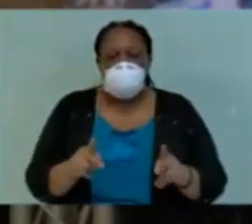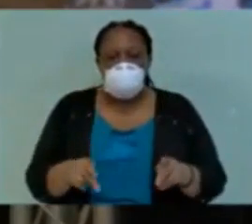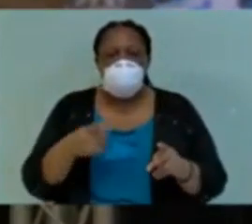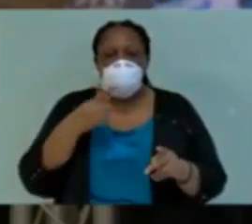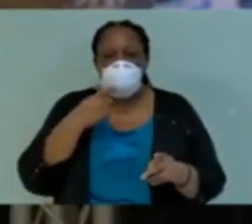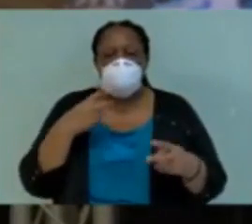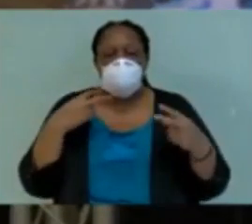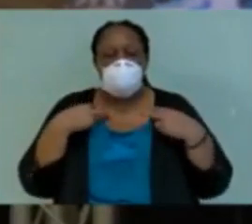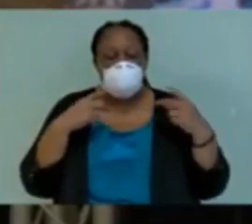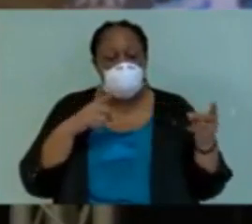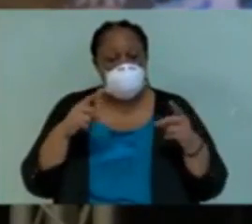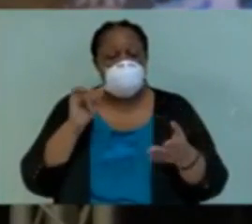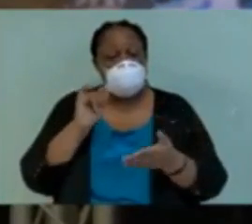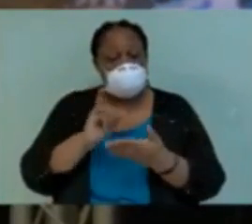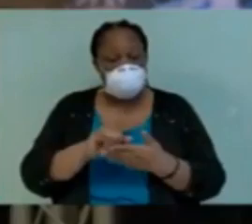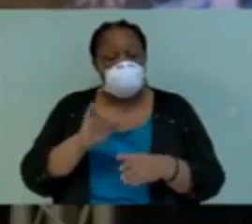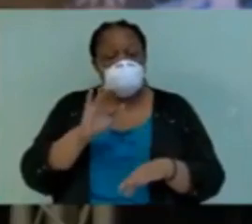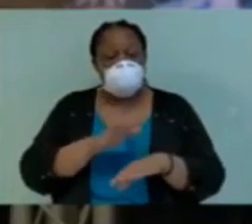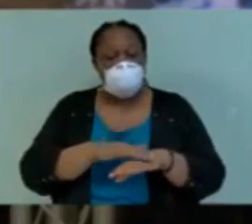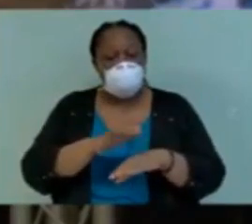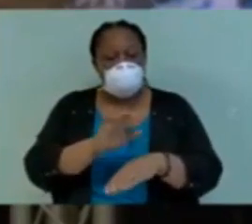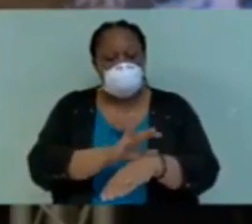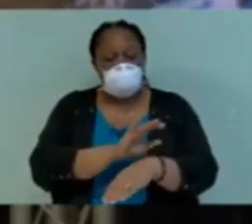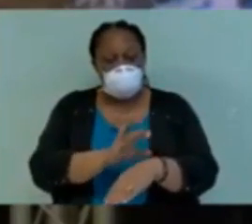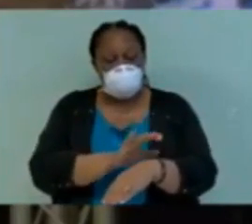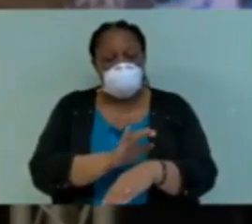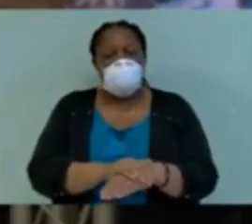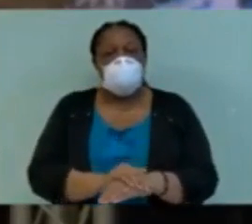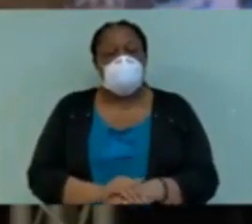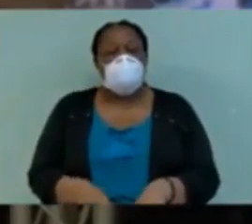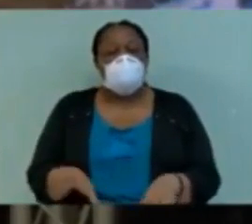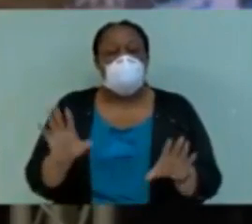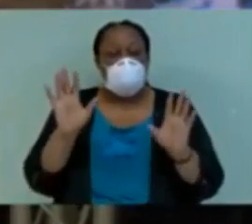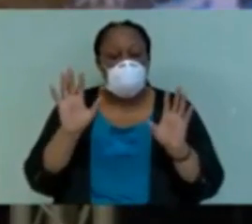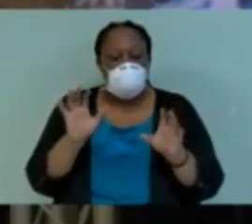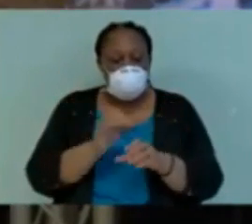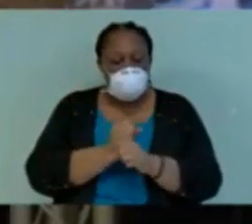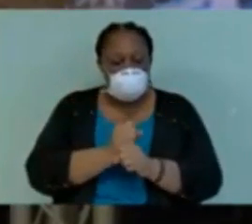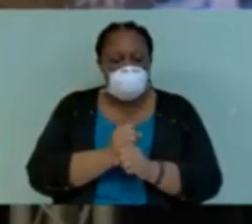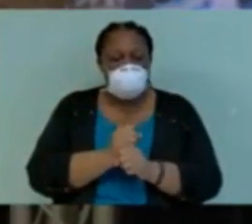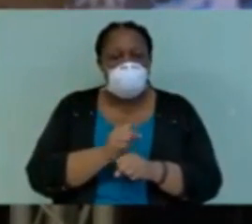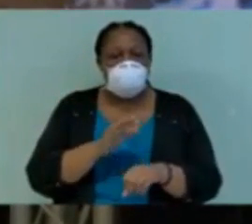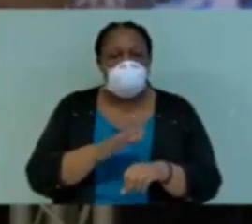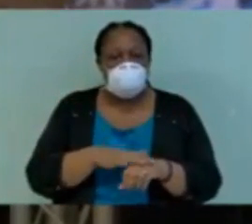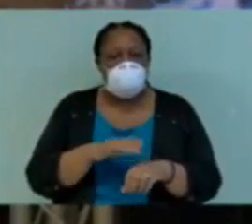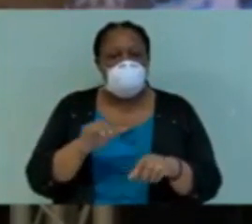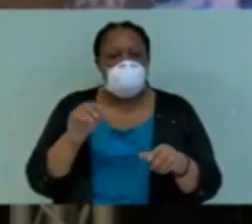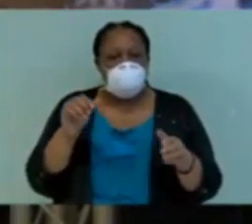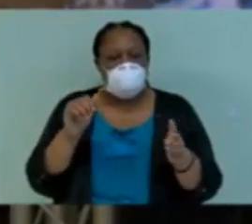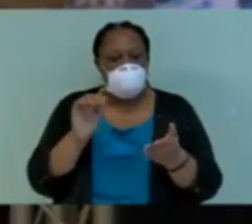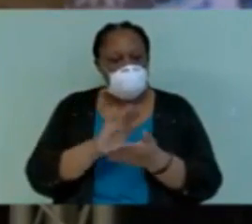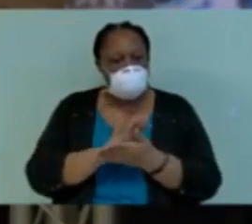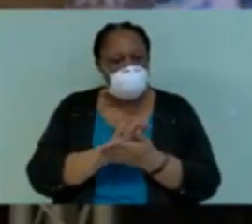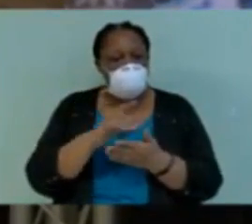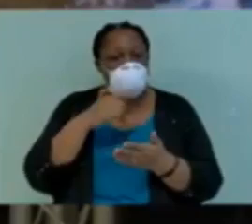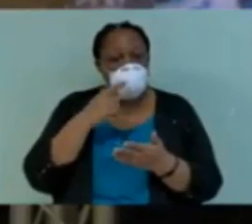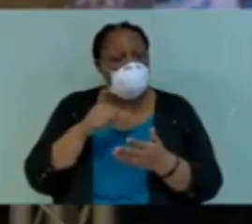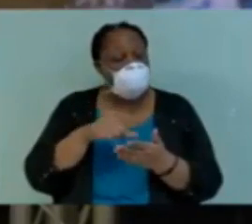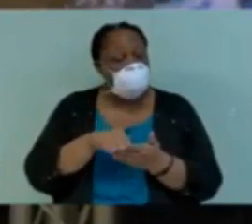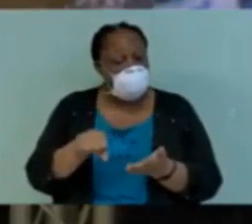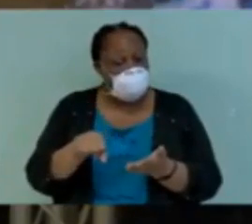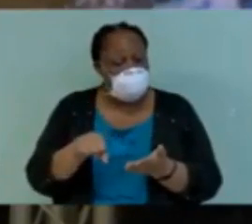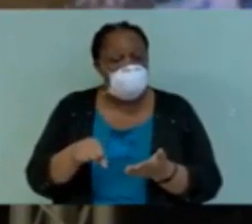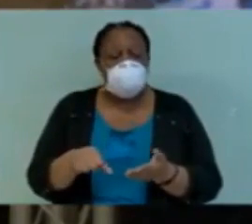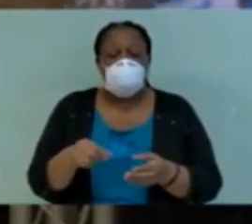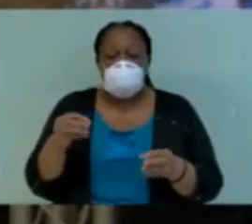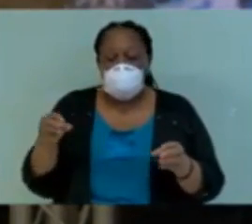the deadline for the licensing, the renewal of your licenses has been extended to May 8th, 2020.